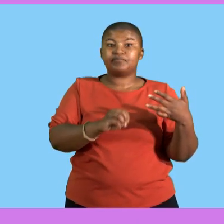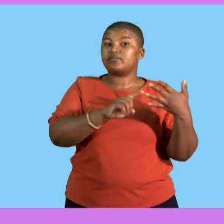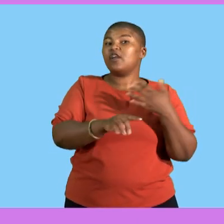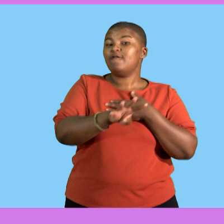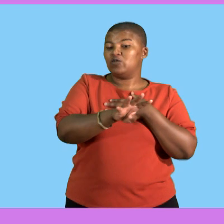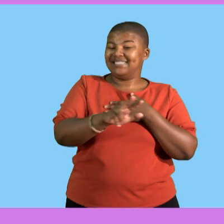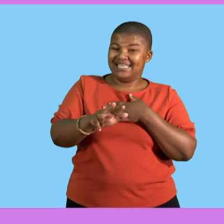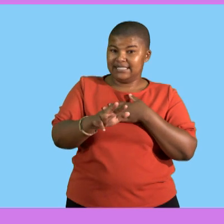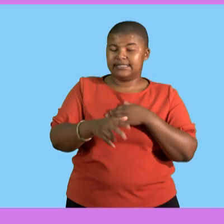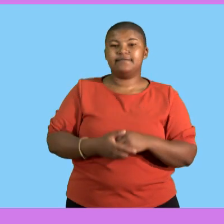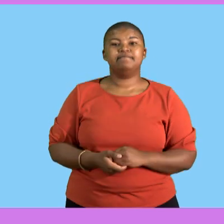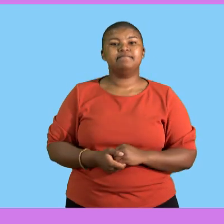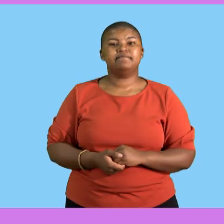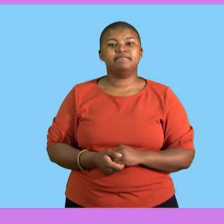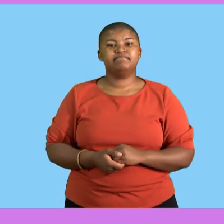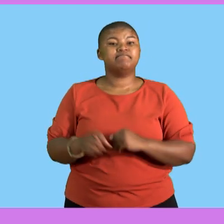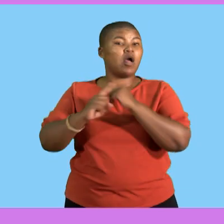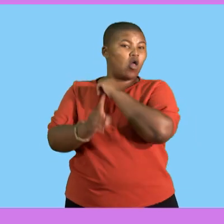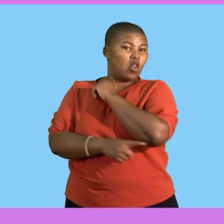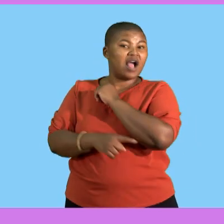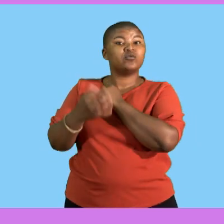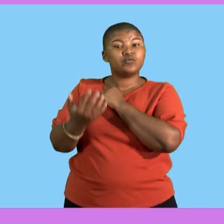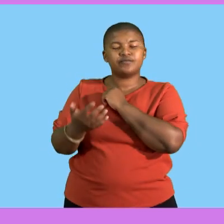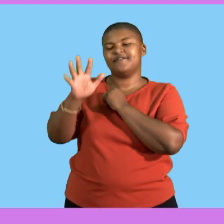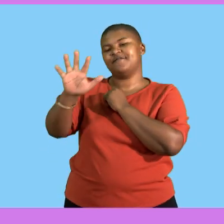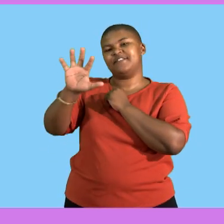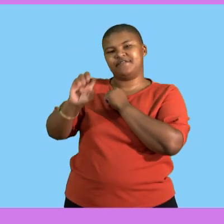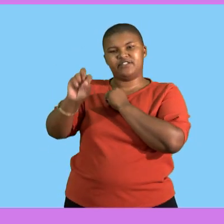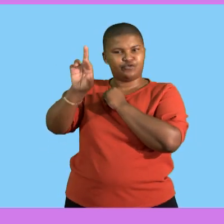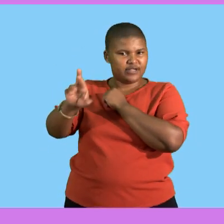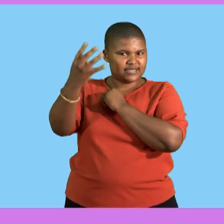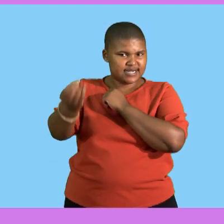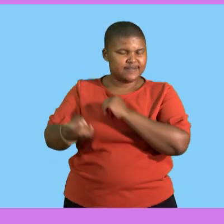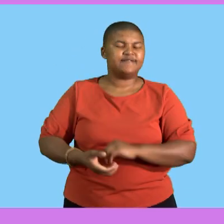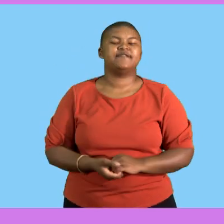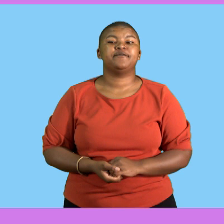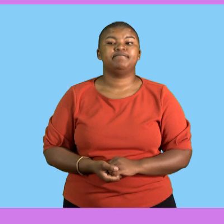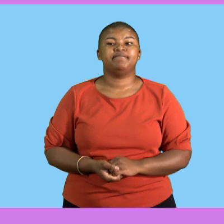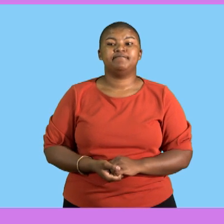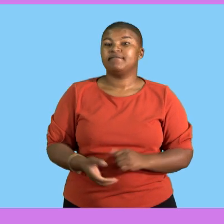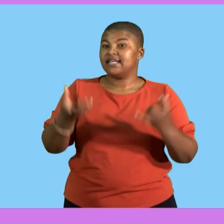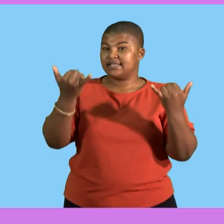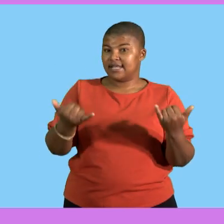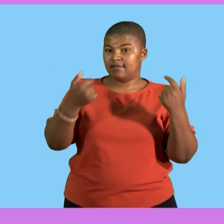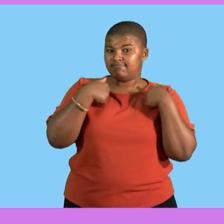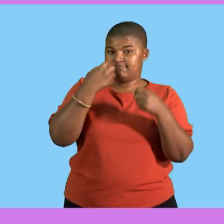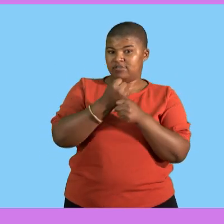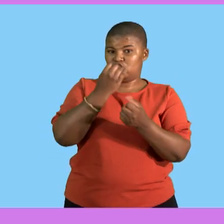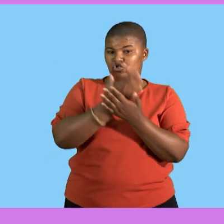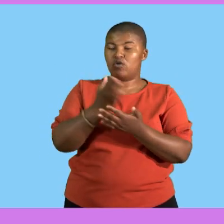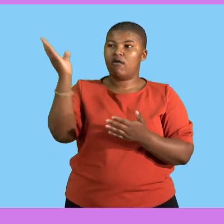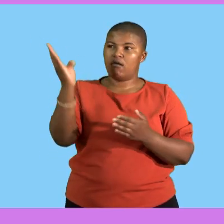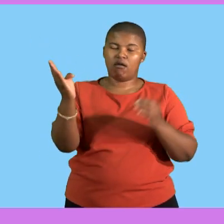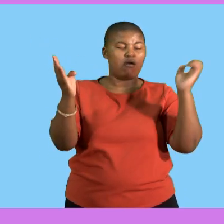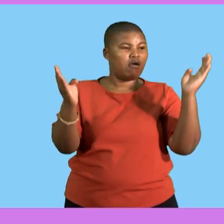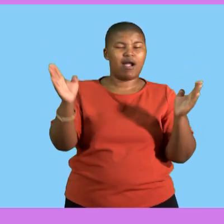48, and lastly we have a 50 rand. So now let us equate left and right. So